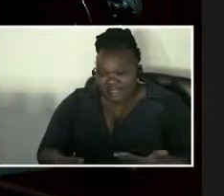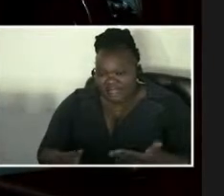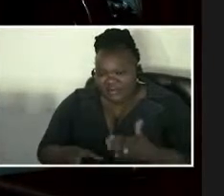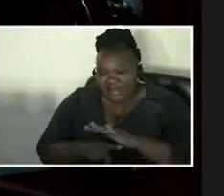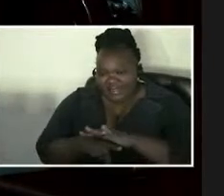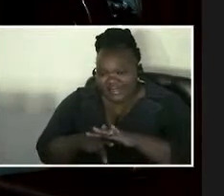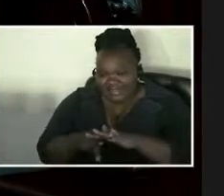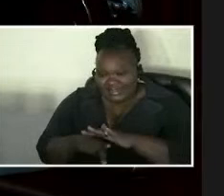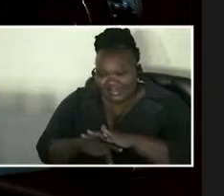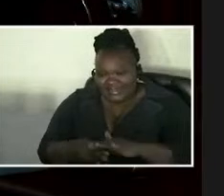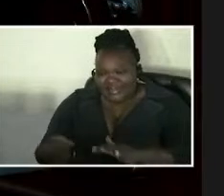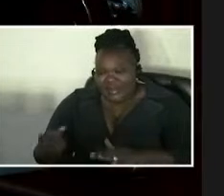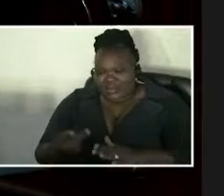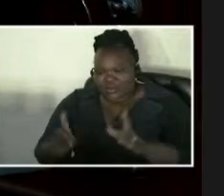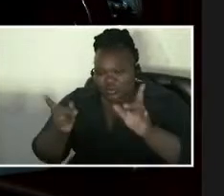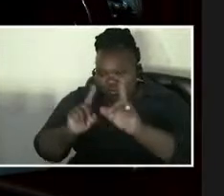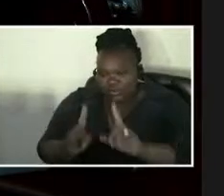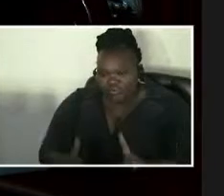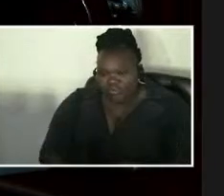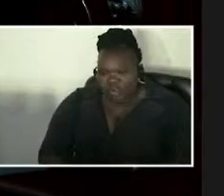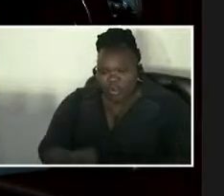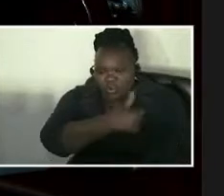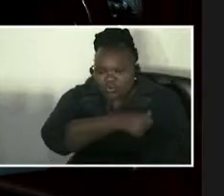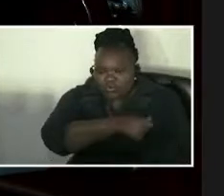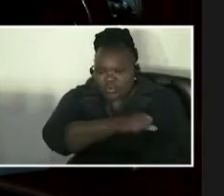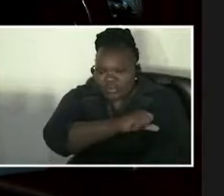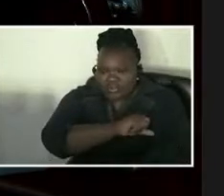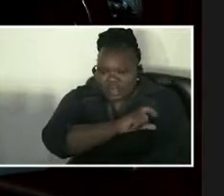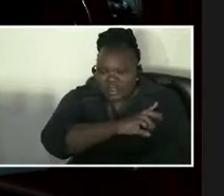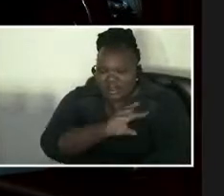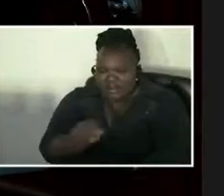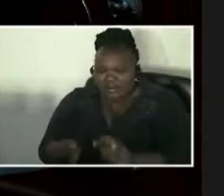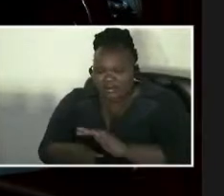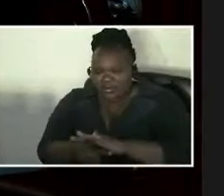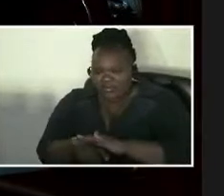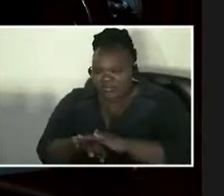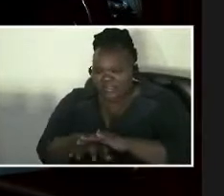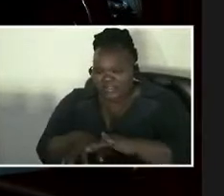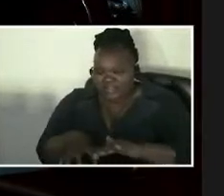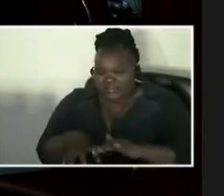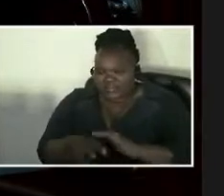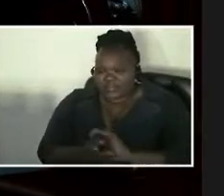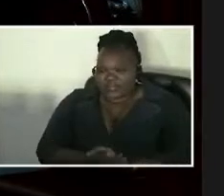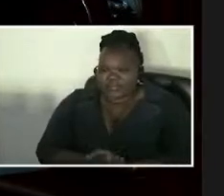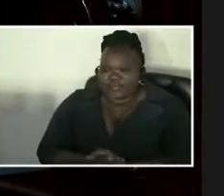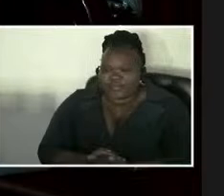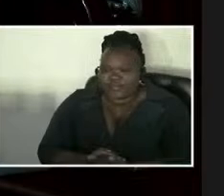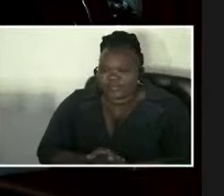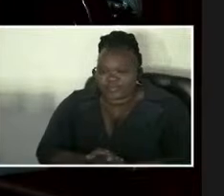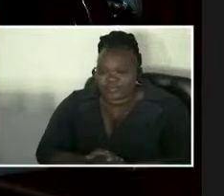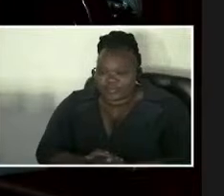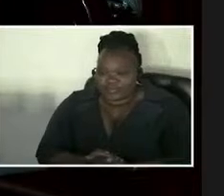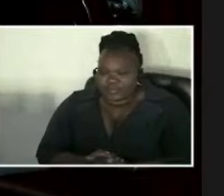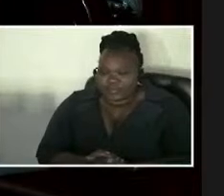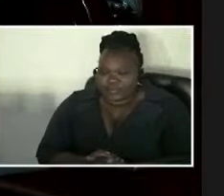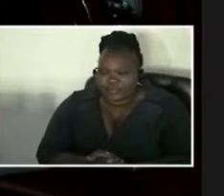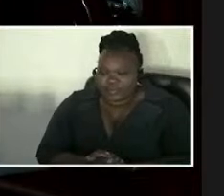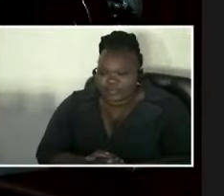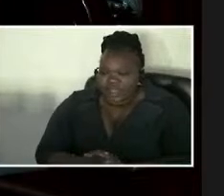districts and specialized hospitals throughout the province the rationalization